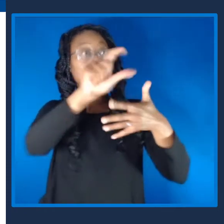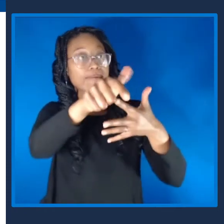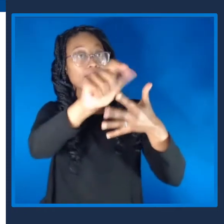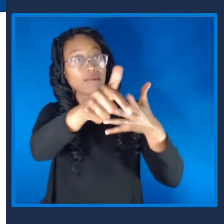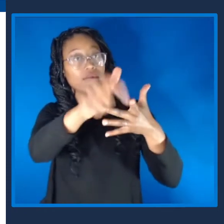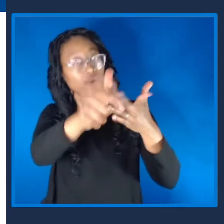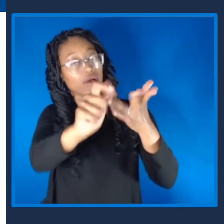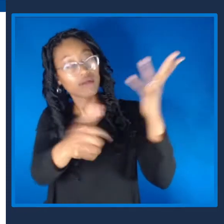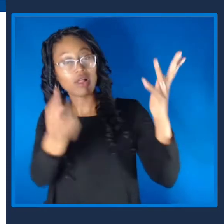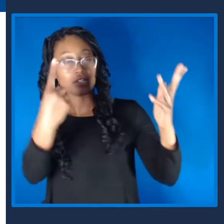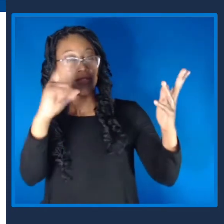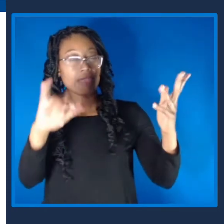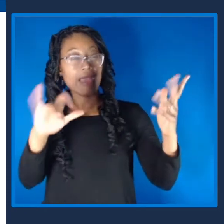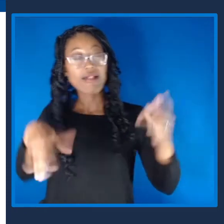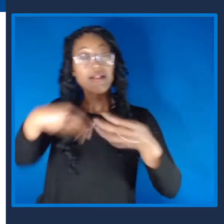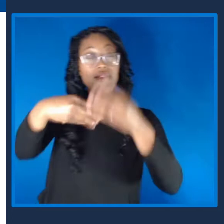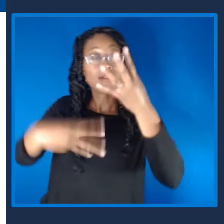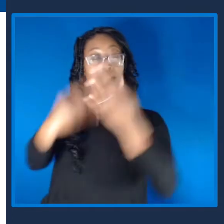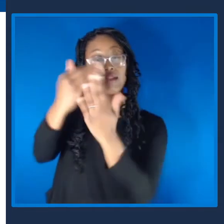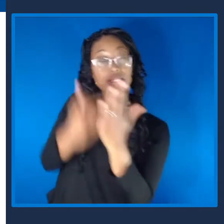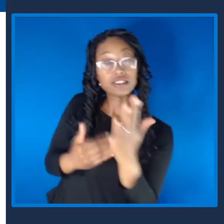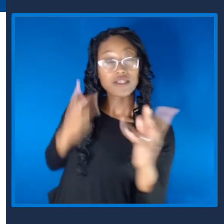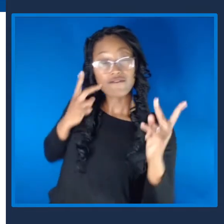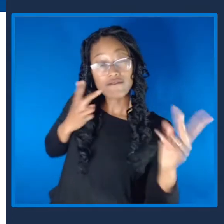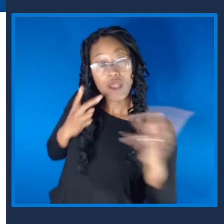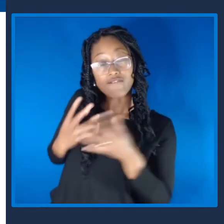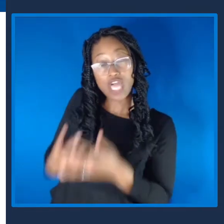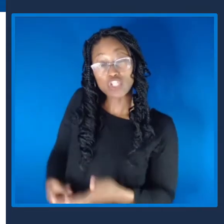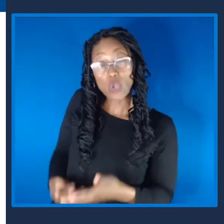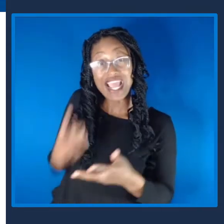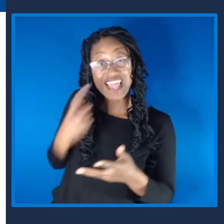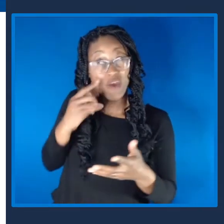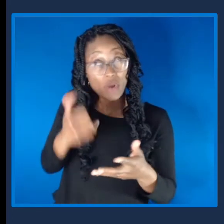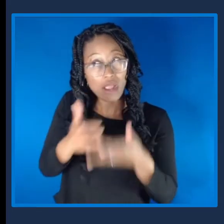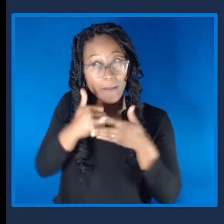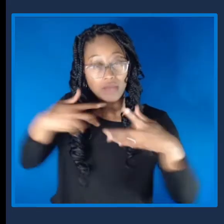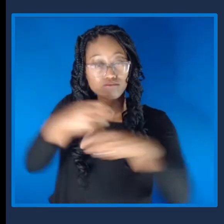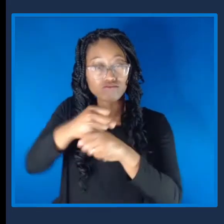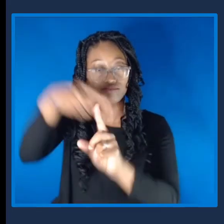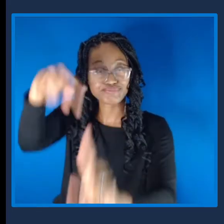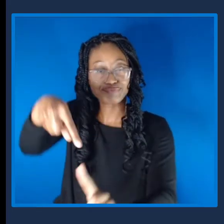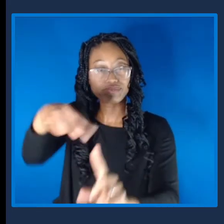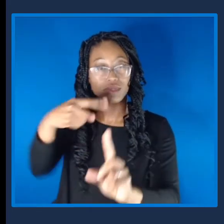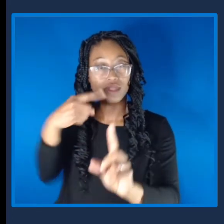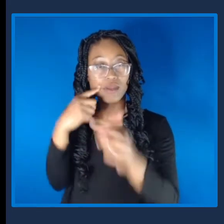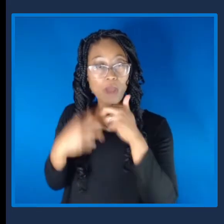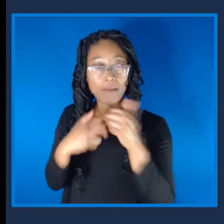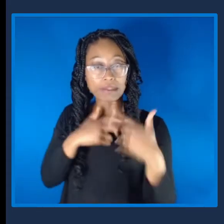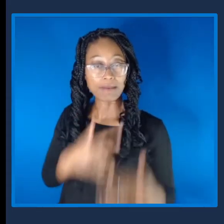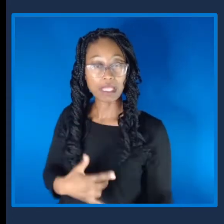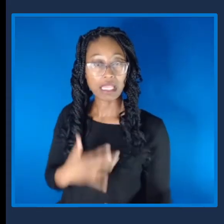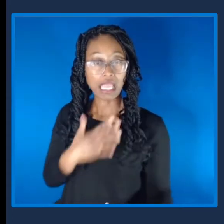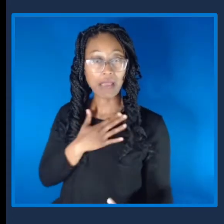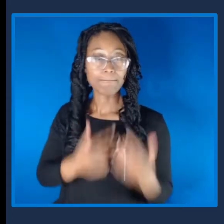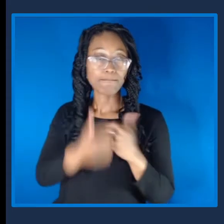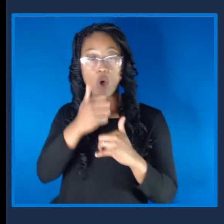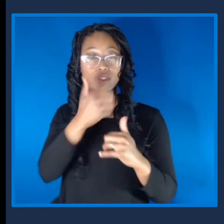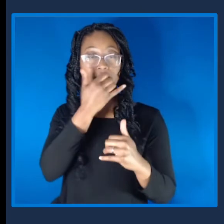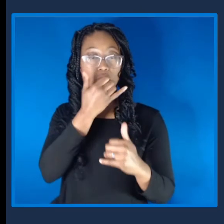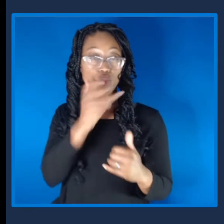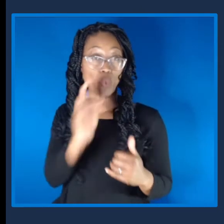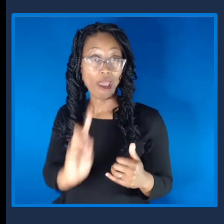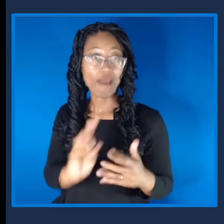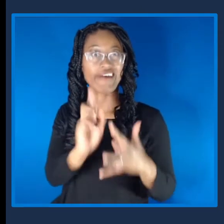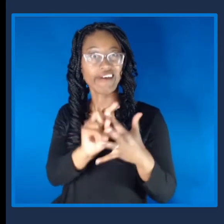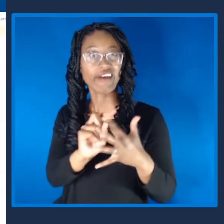understand, that list view and filtering will allow me to see a list of the issues that are a problem. So if I just, like Lori was saying,